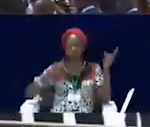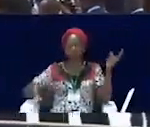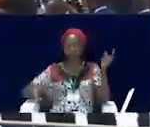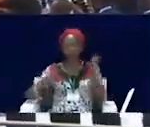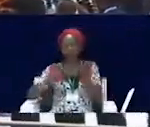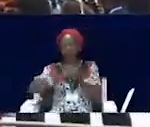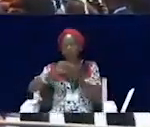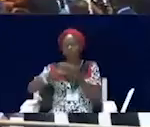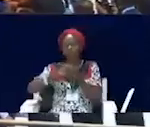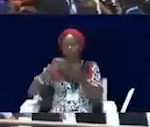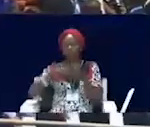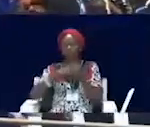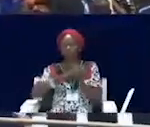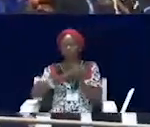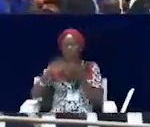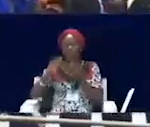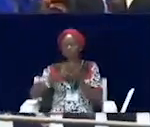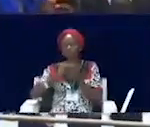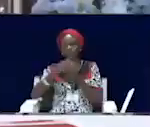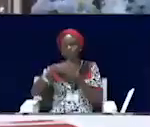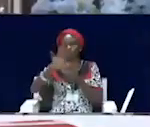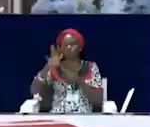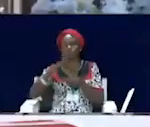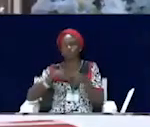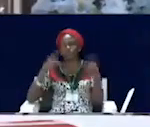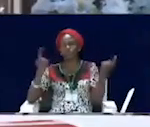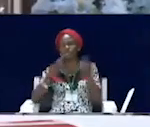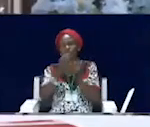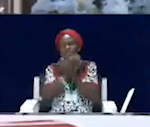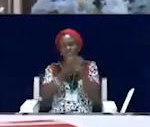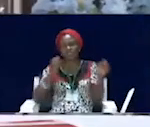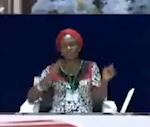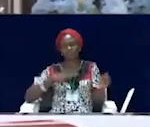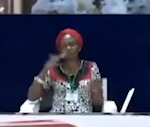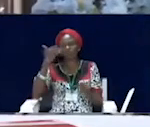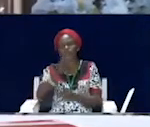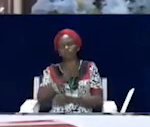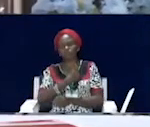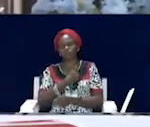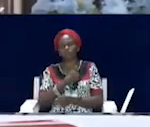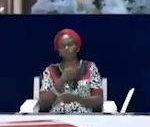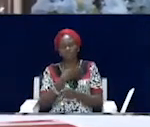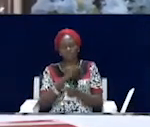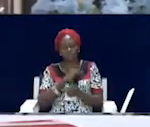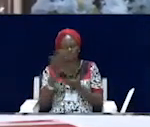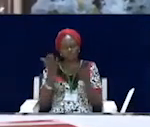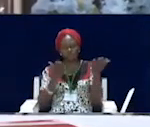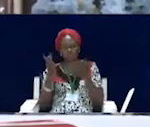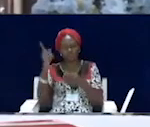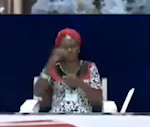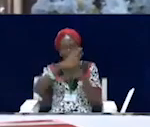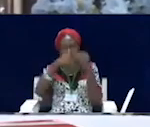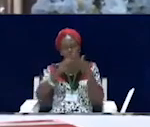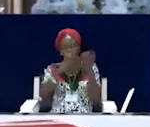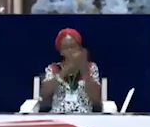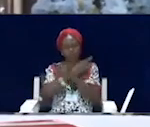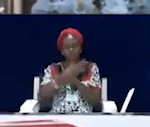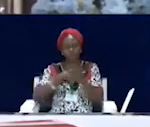Wash me clean. Wash away my sins. Save my soul. And I will serve you for the rest of my